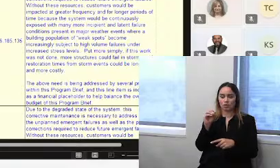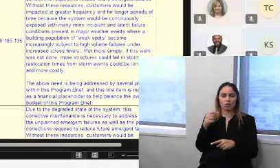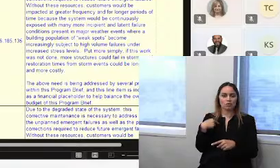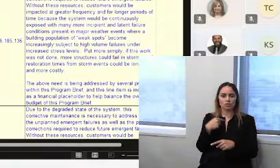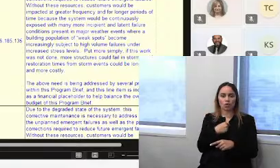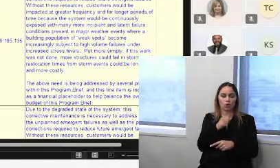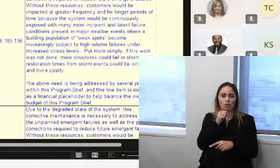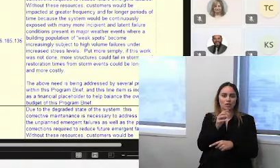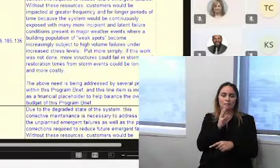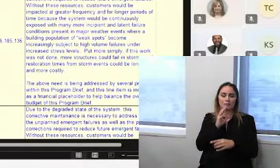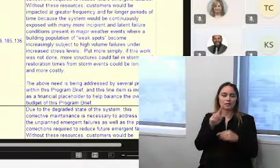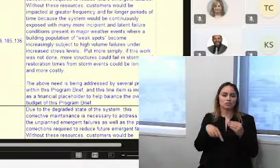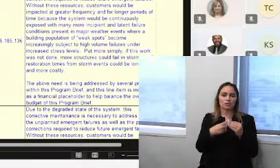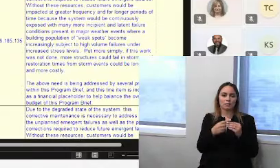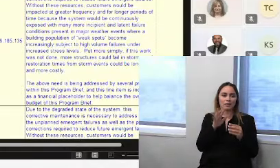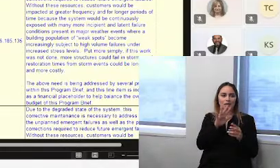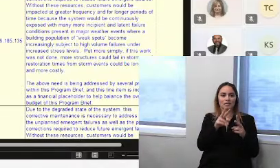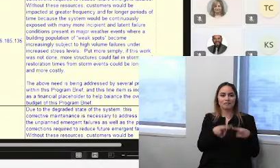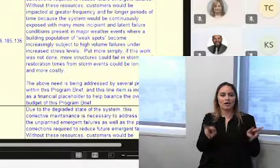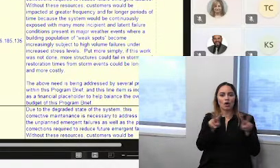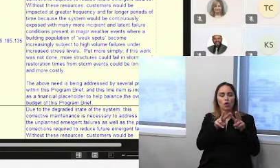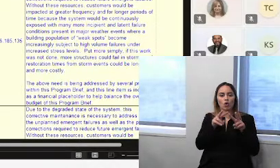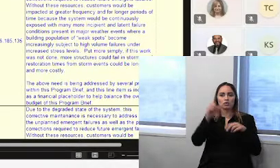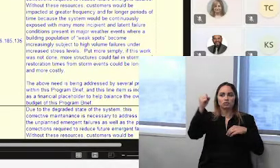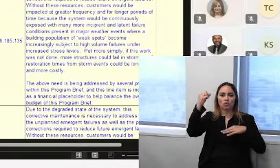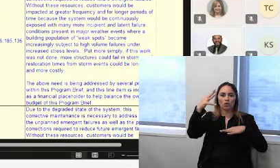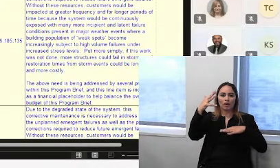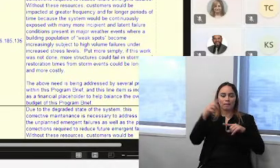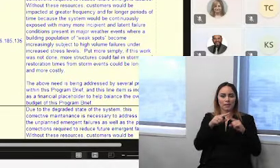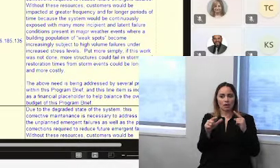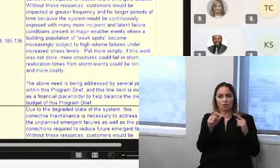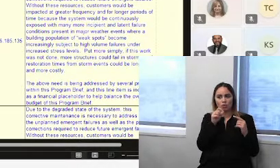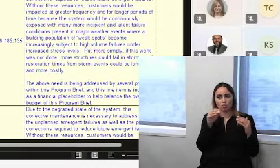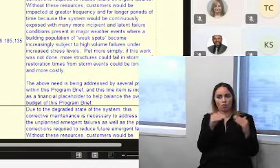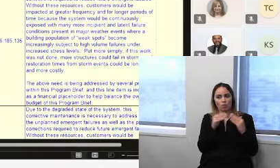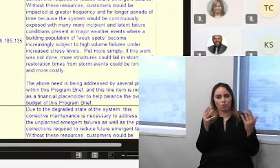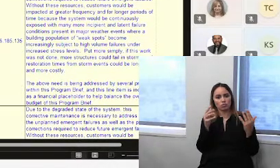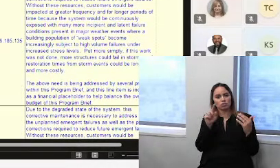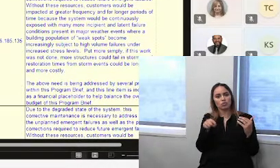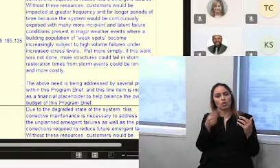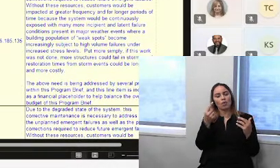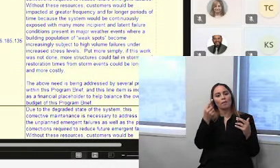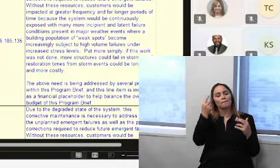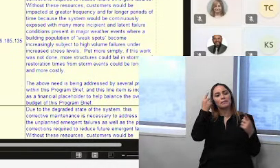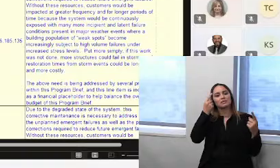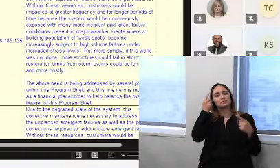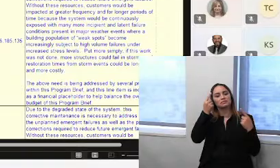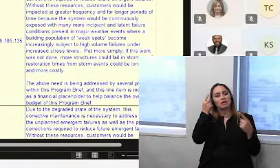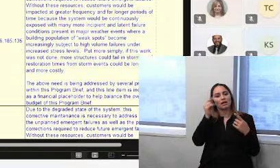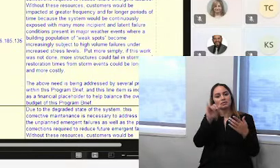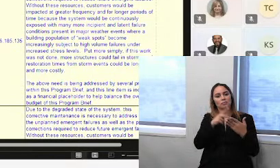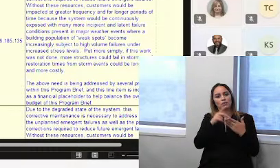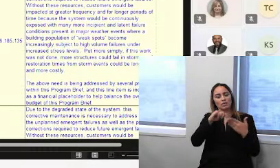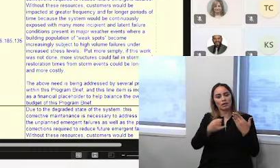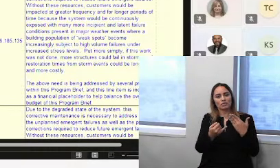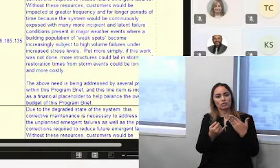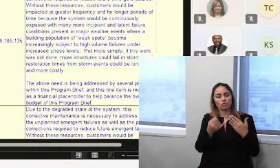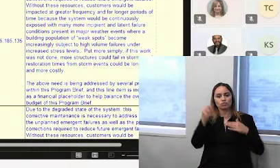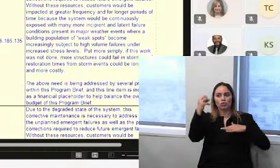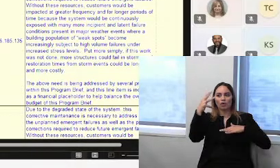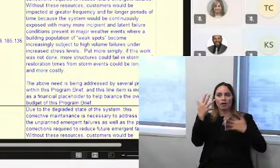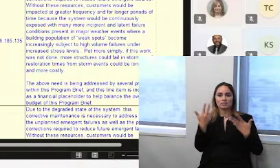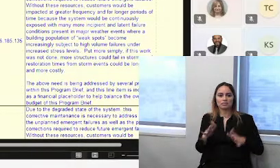but it's eminently unfair to only think about solar in the context of debits here, in terms